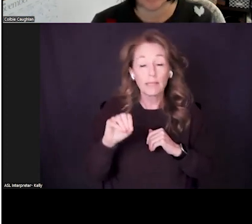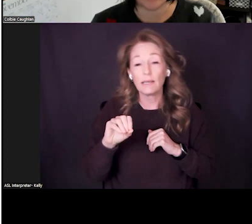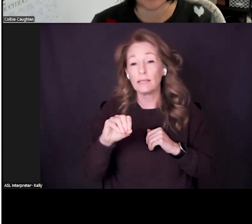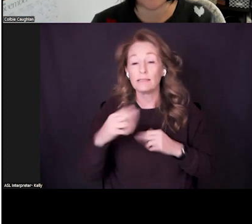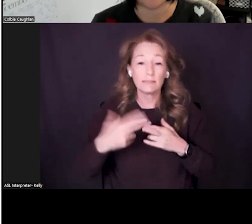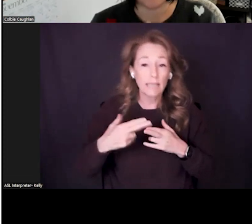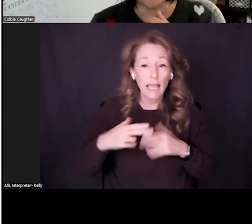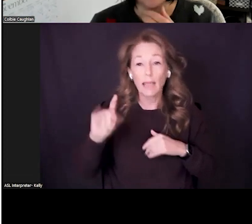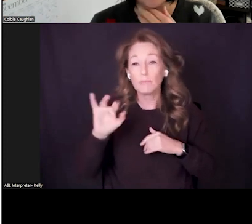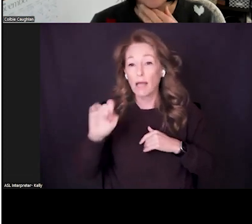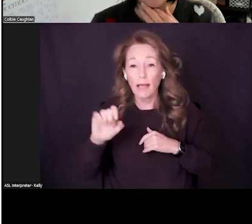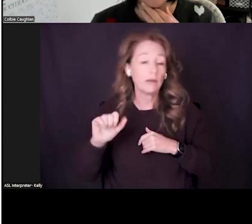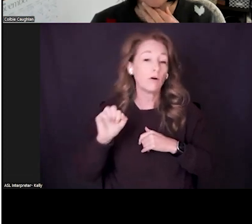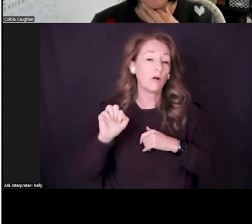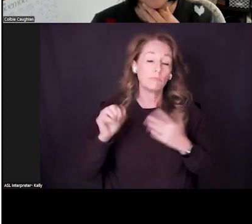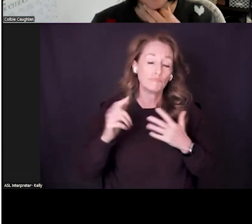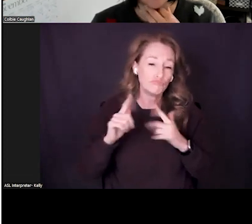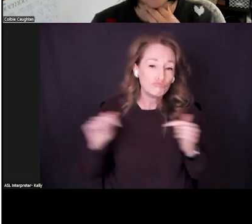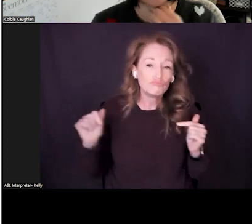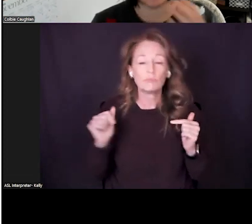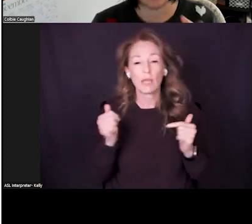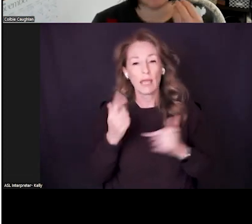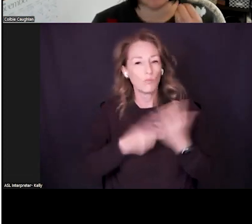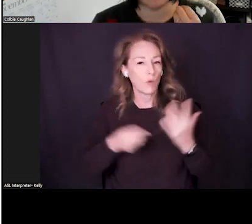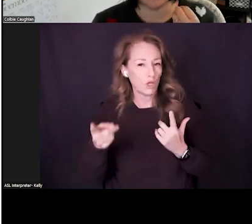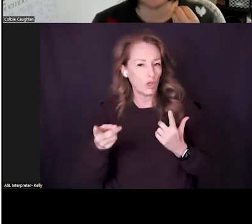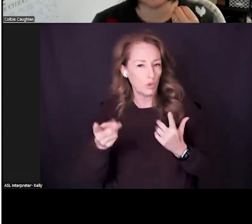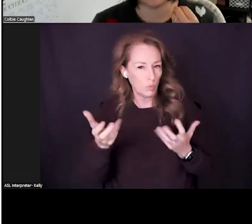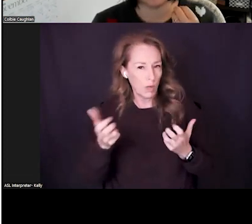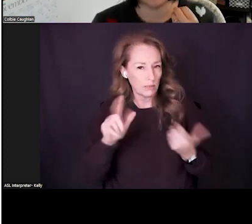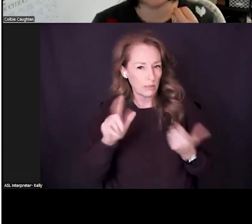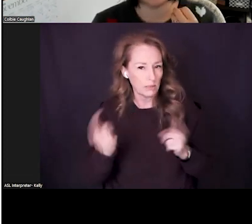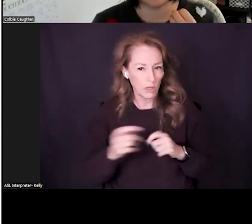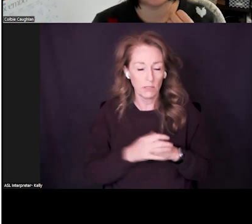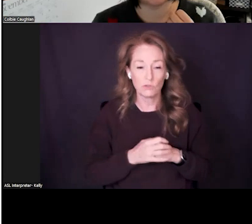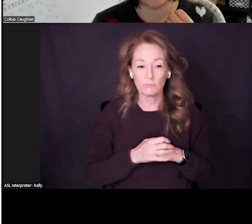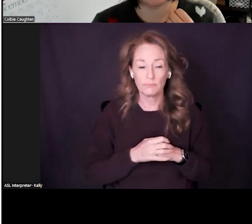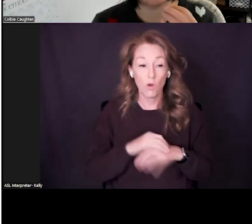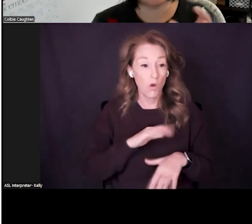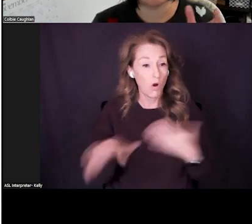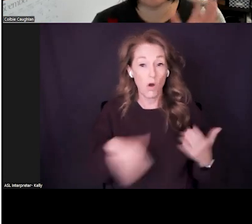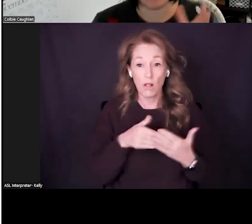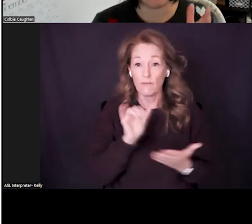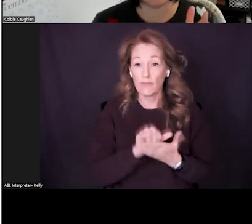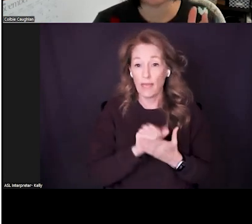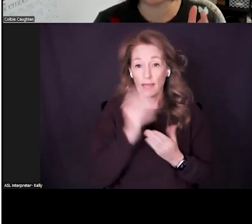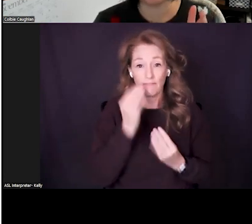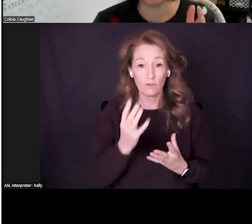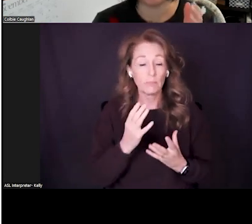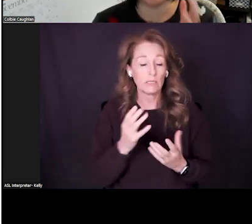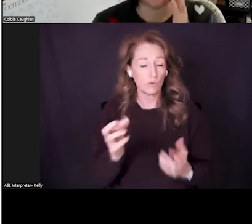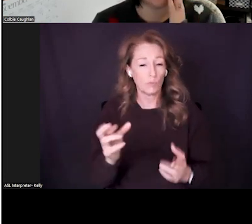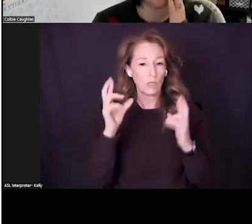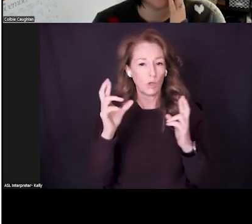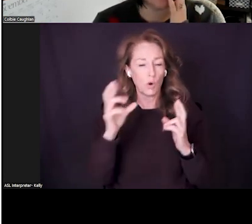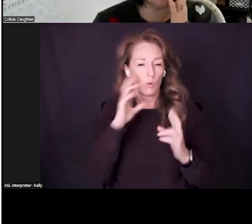has changed. We hope to take all of those and update this map maybe once a